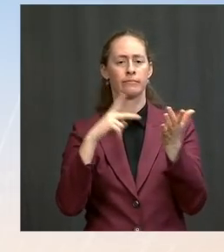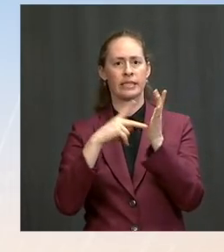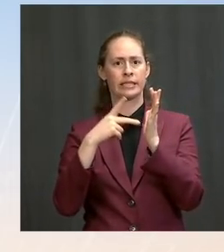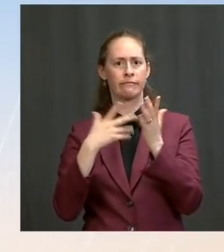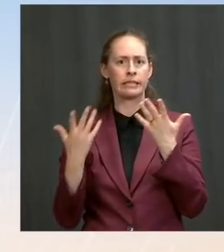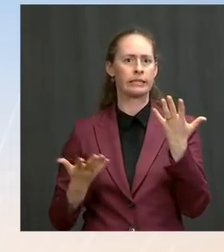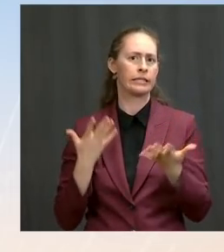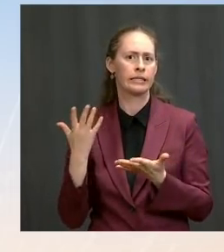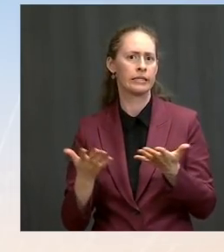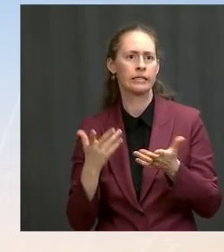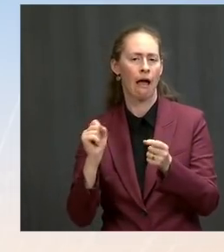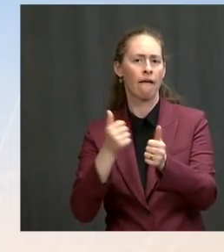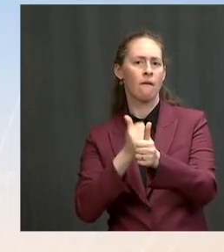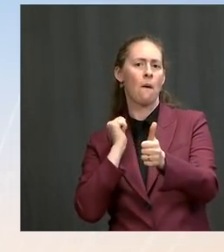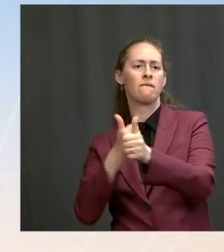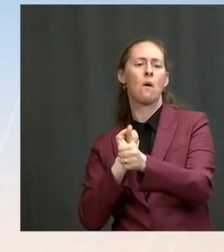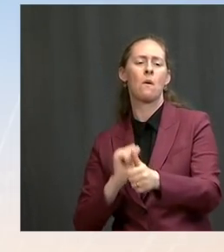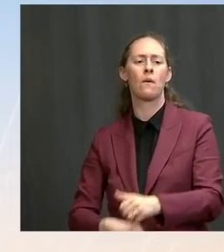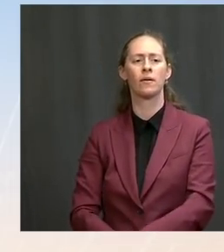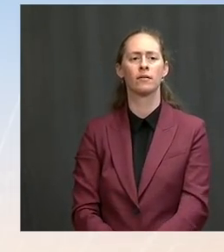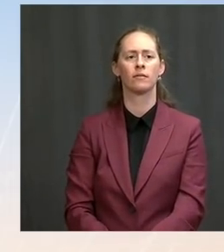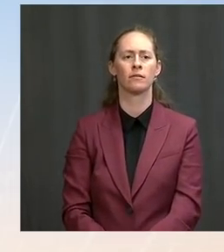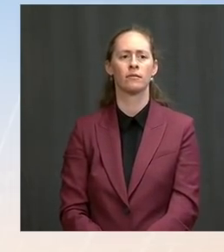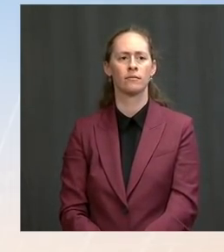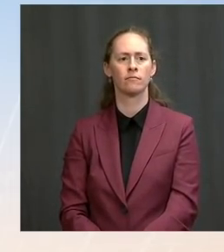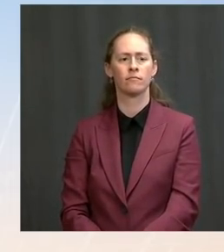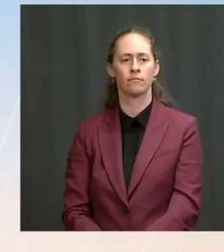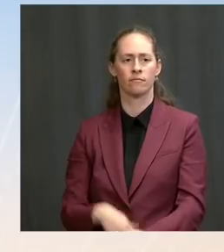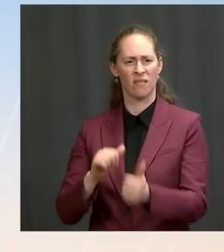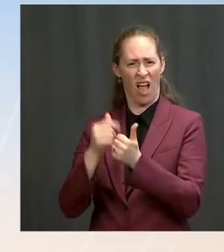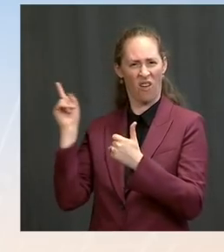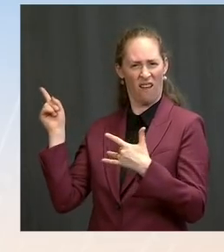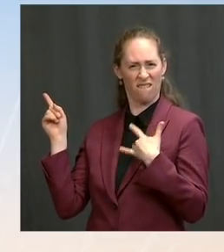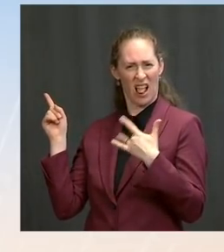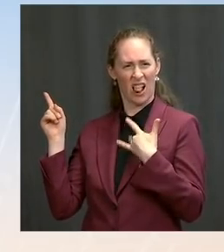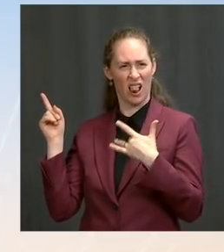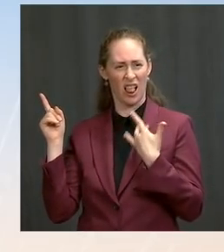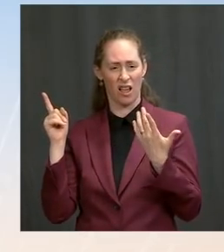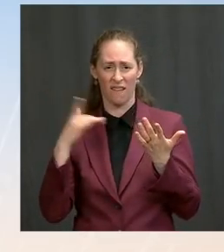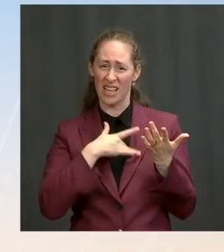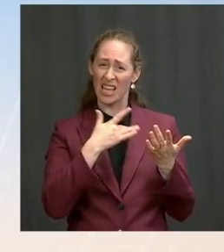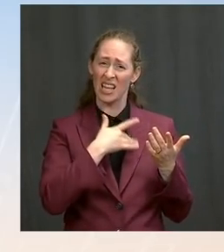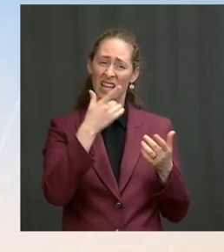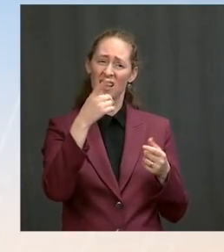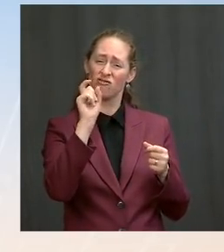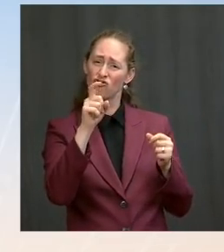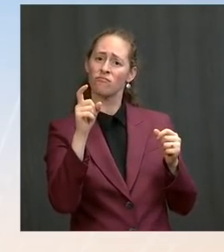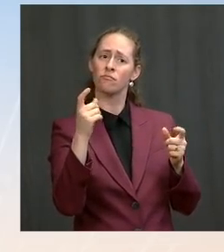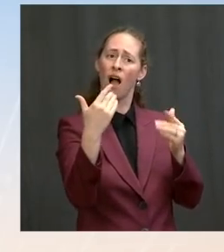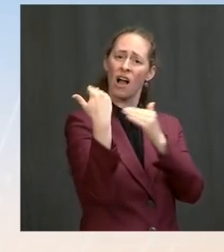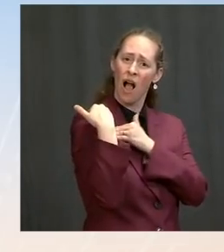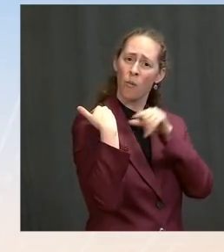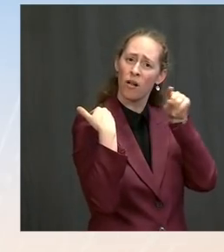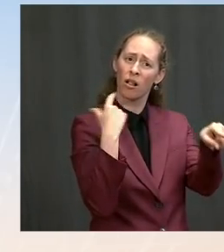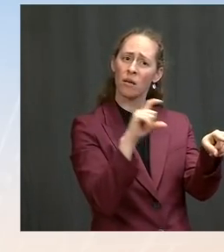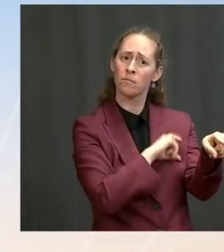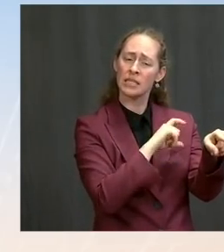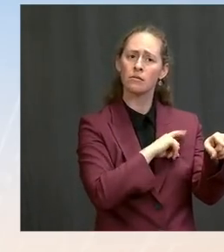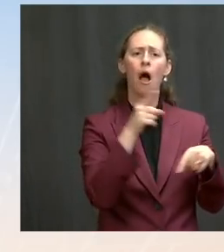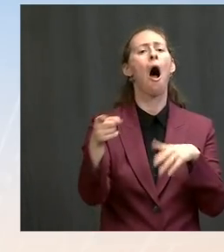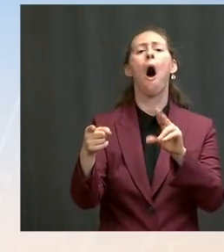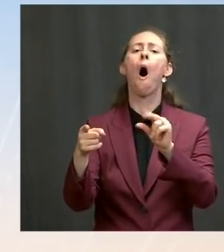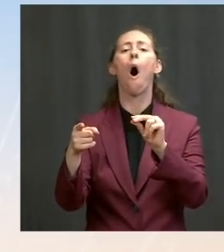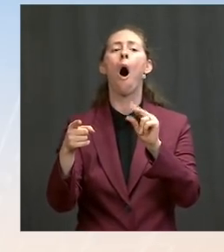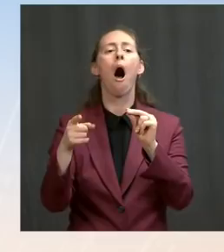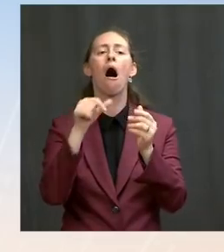for police to be held accountable and there to be transparency on this? And these police agencies are saying no because of the financial component of it.